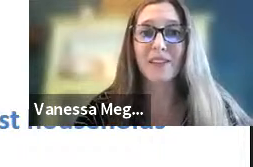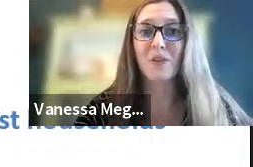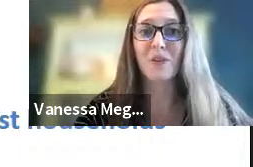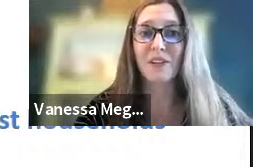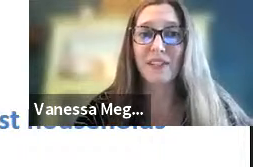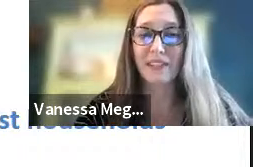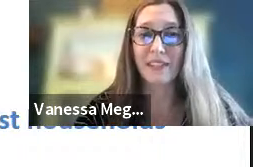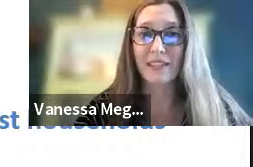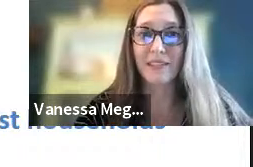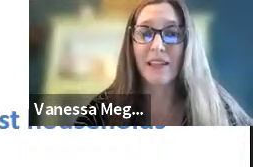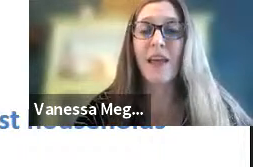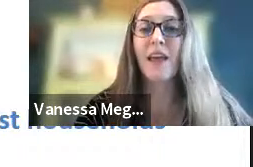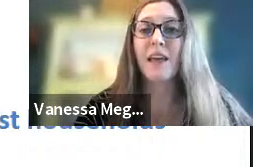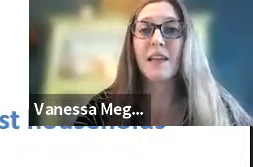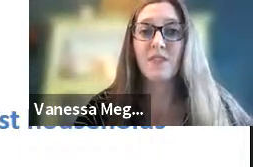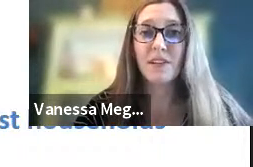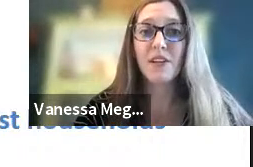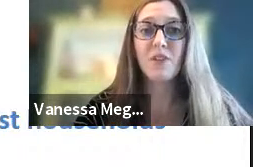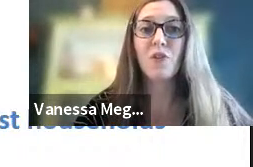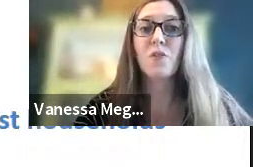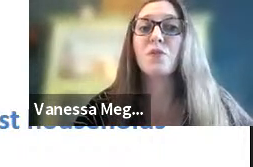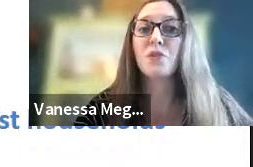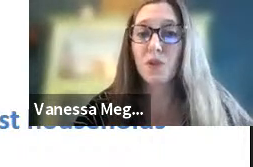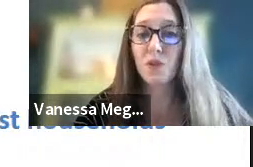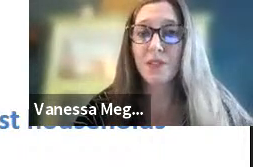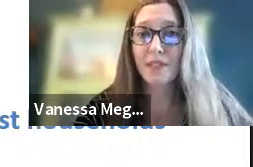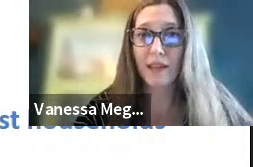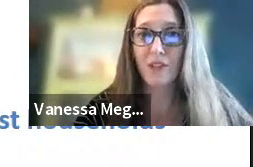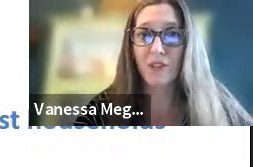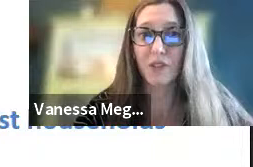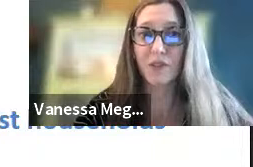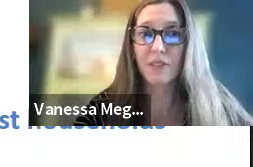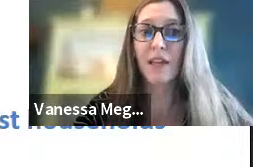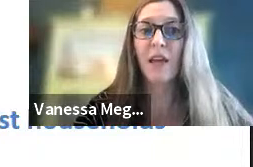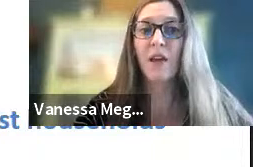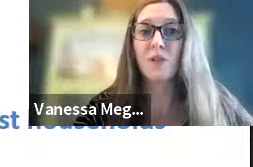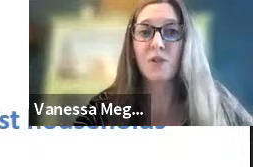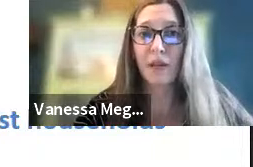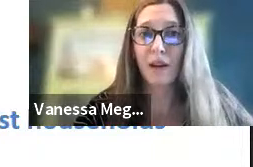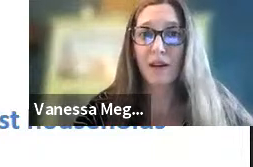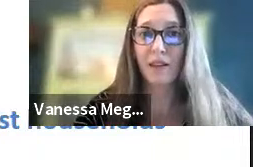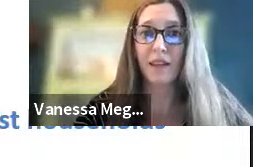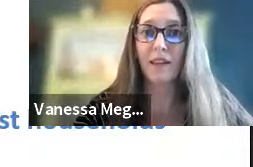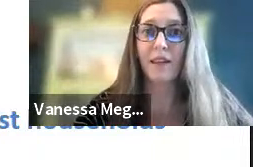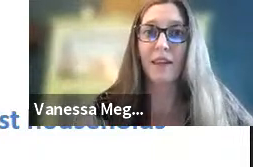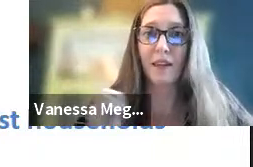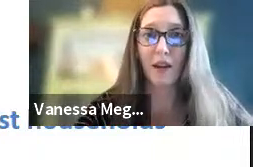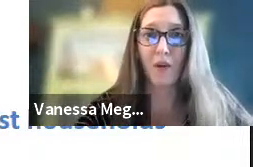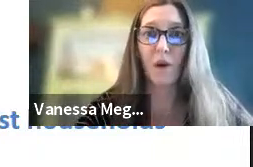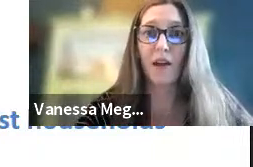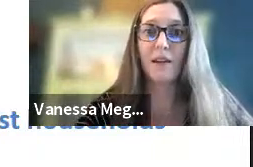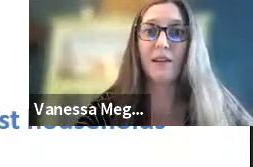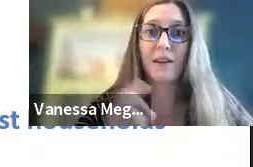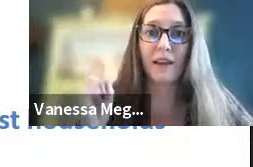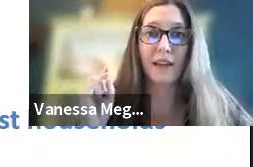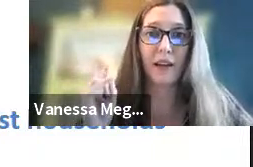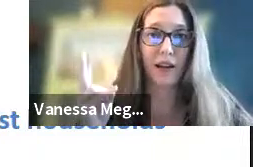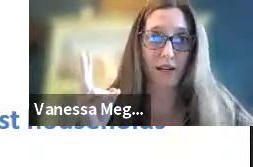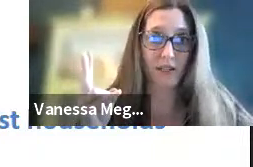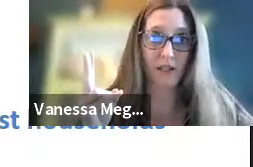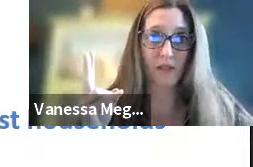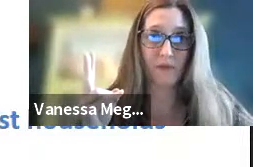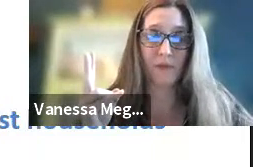pay rent or utilities. It's funded through two statutes, which we are calling ERA 1